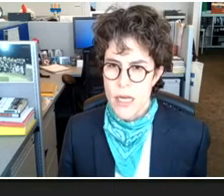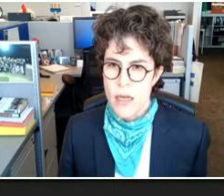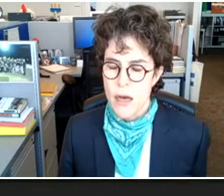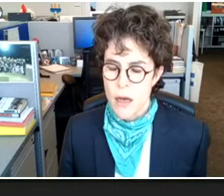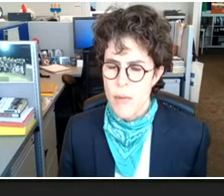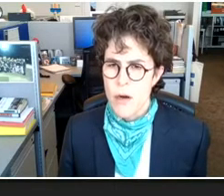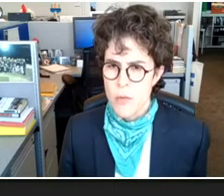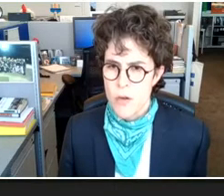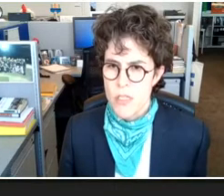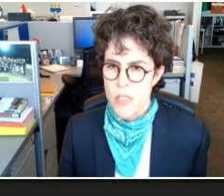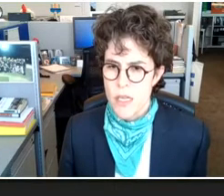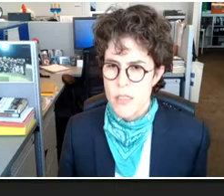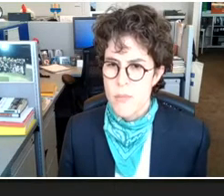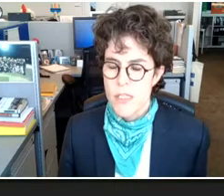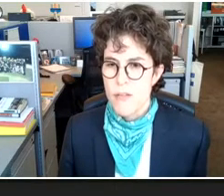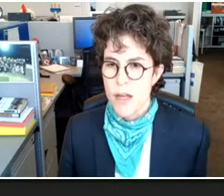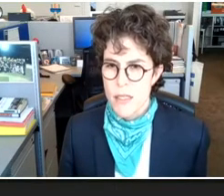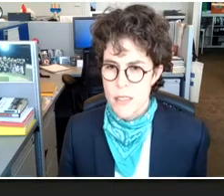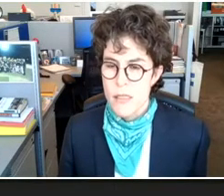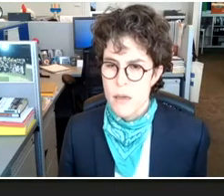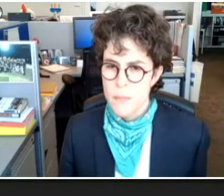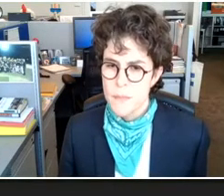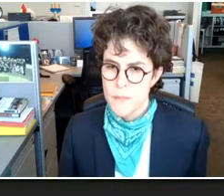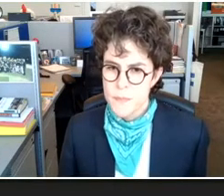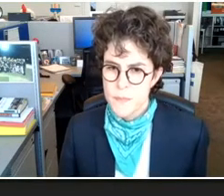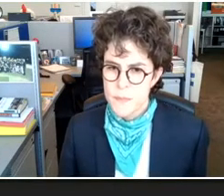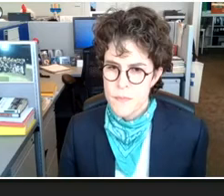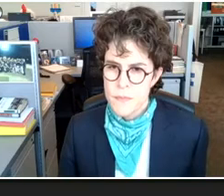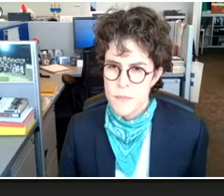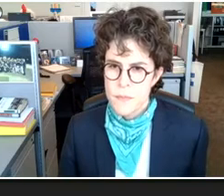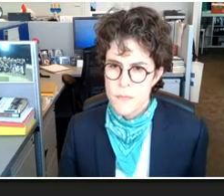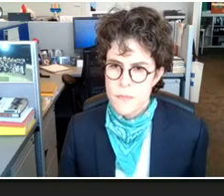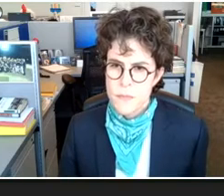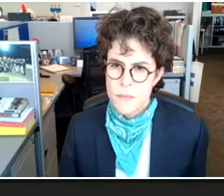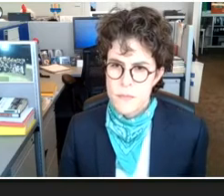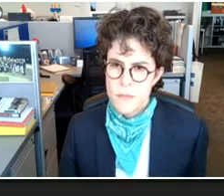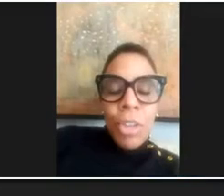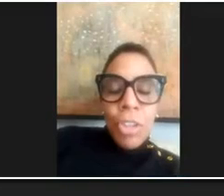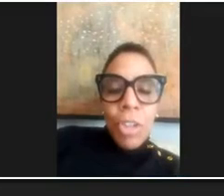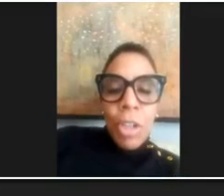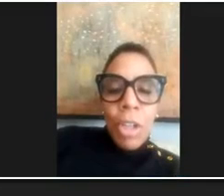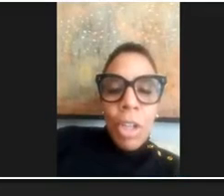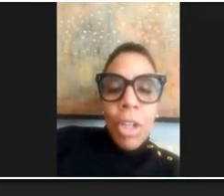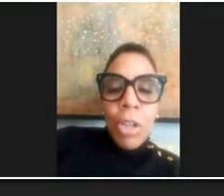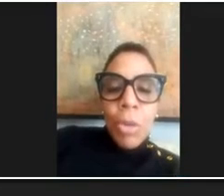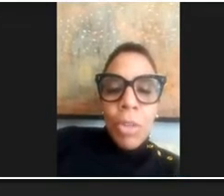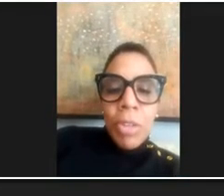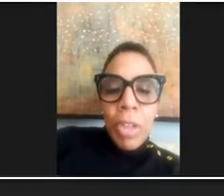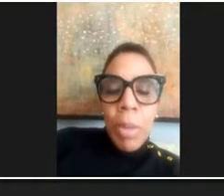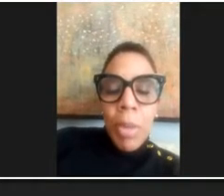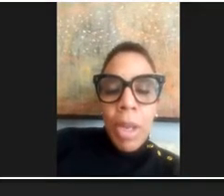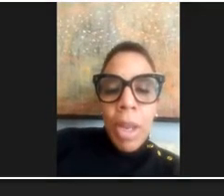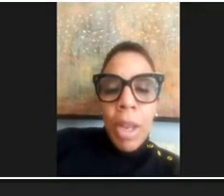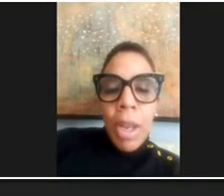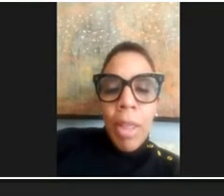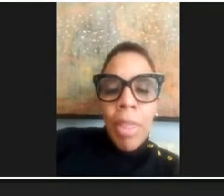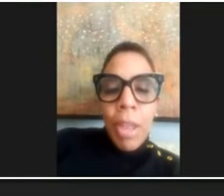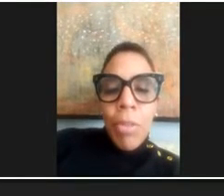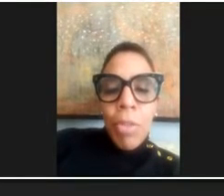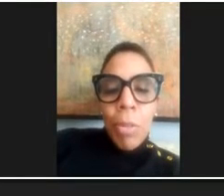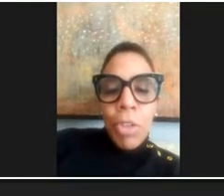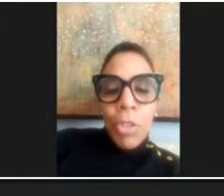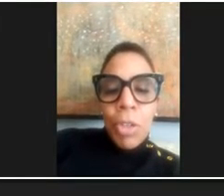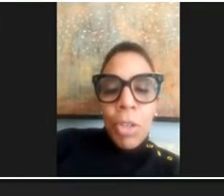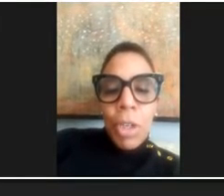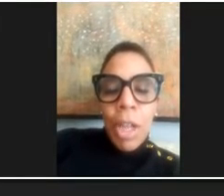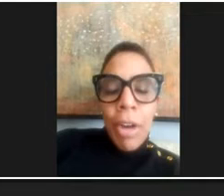really important when we're there's been a lot of back and forth in terms of things slipping through the cracks and not understanding the low